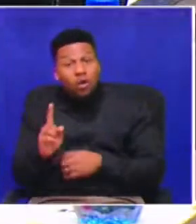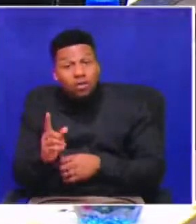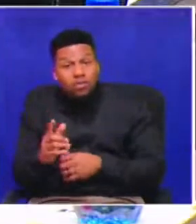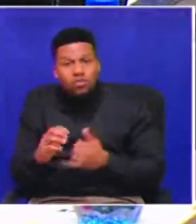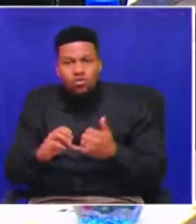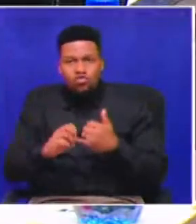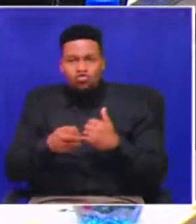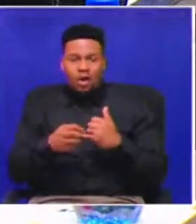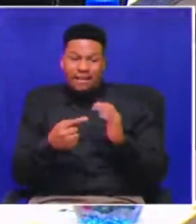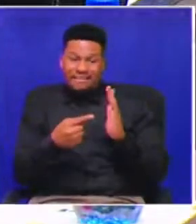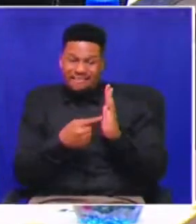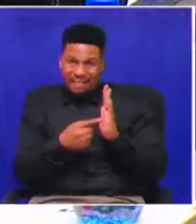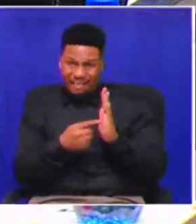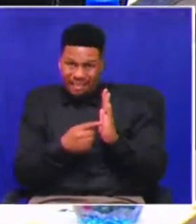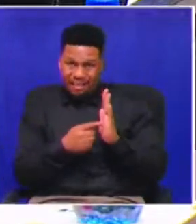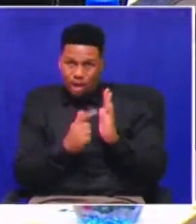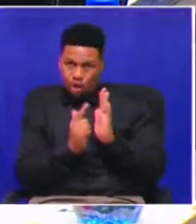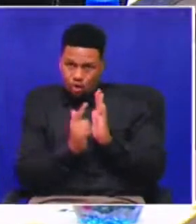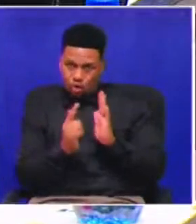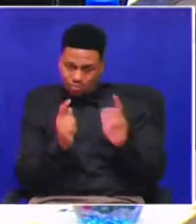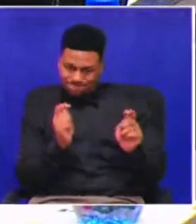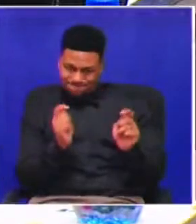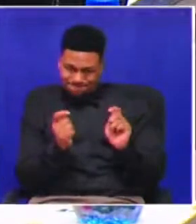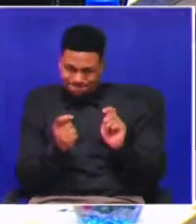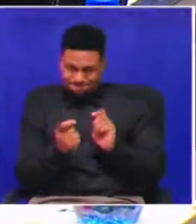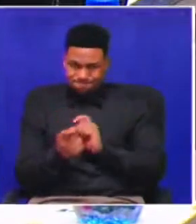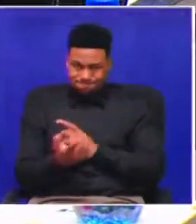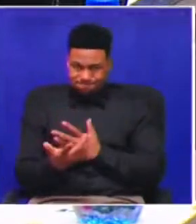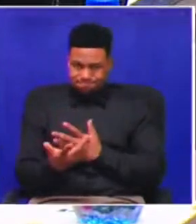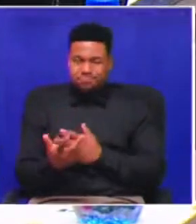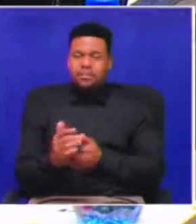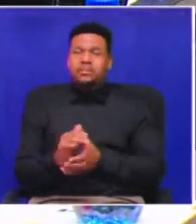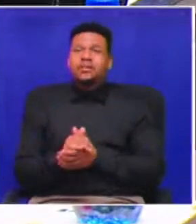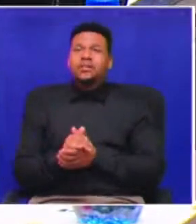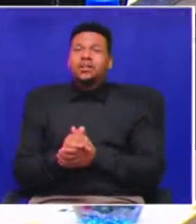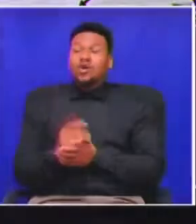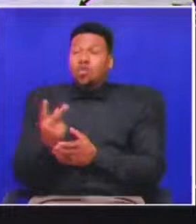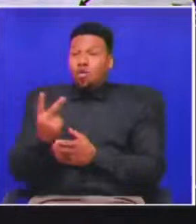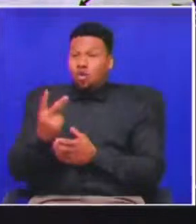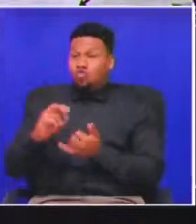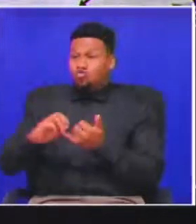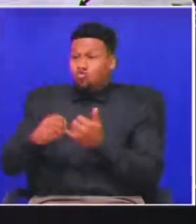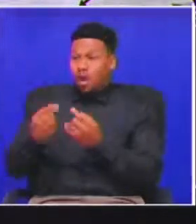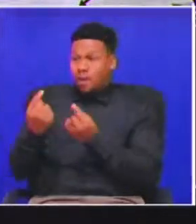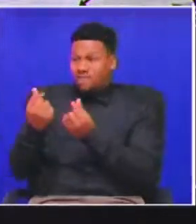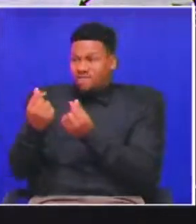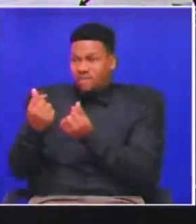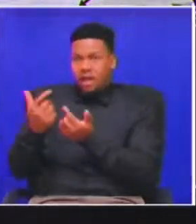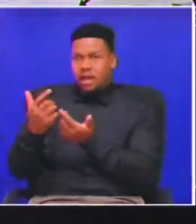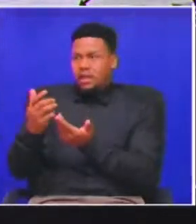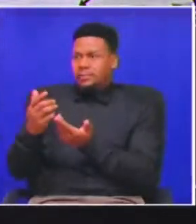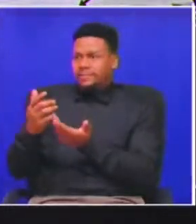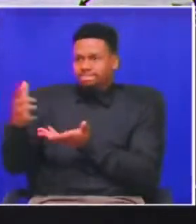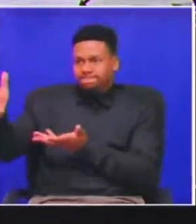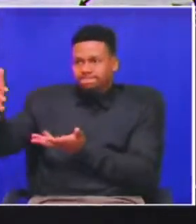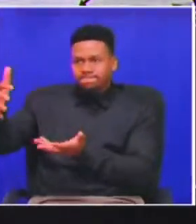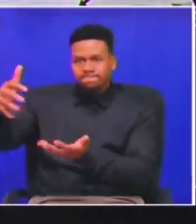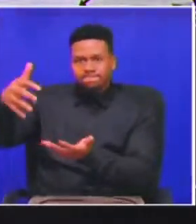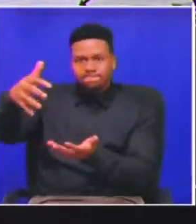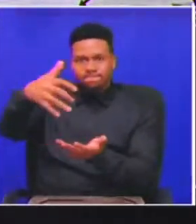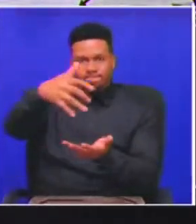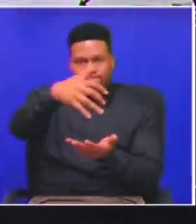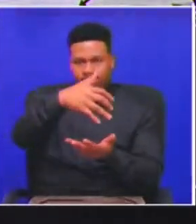reforms and mobilize finance so that they operate a lot